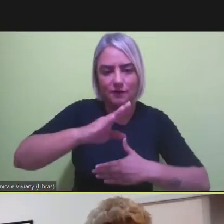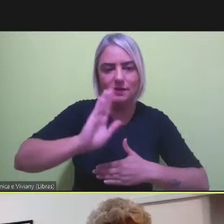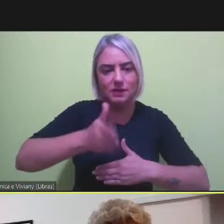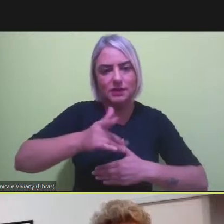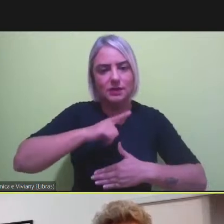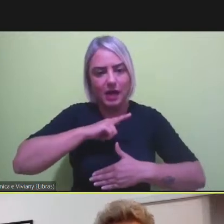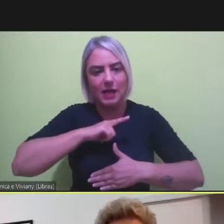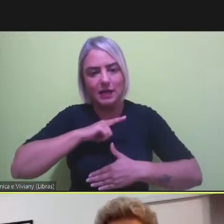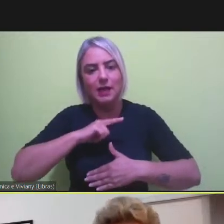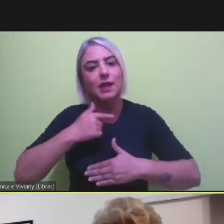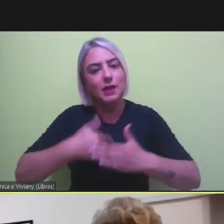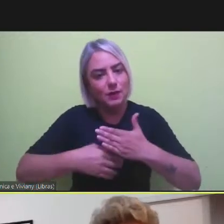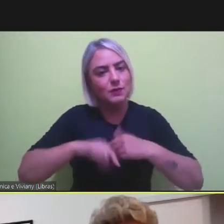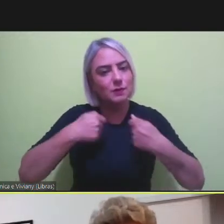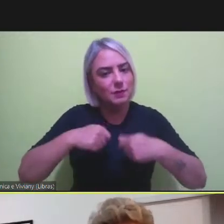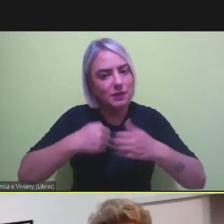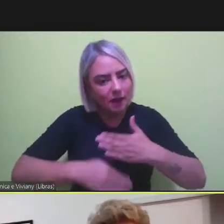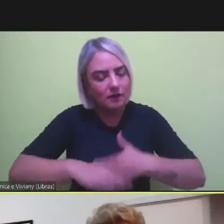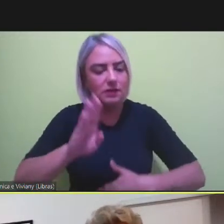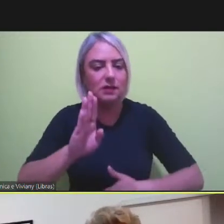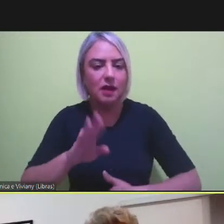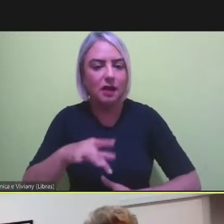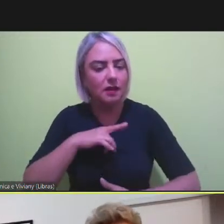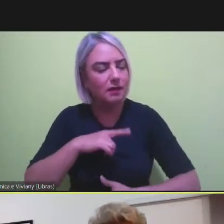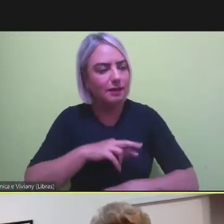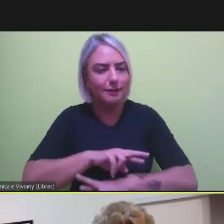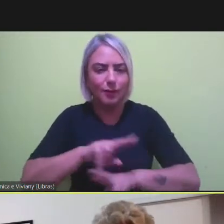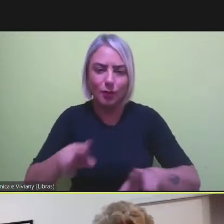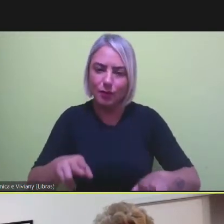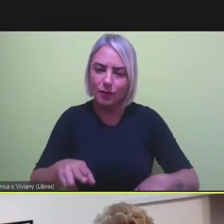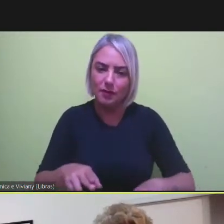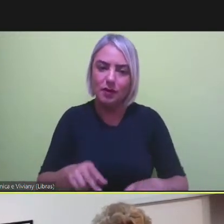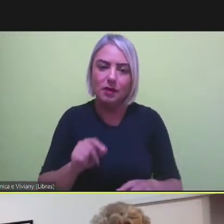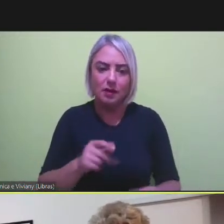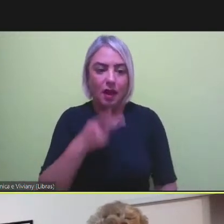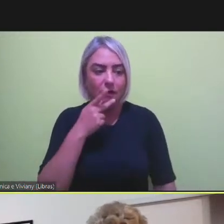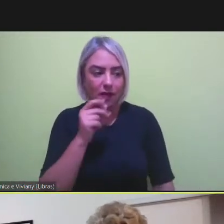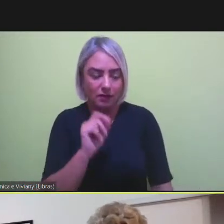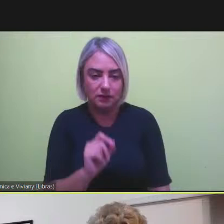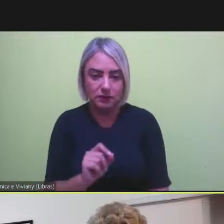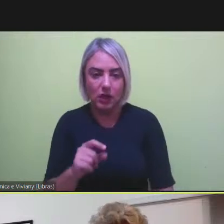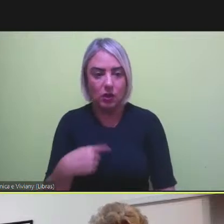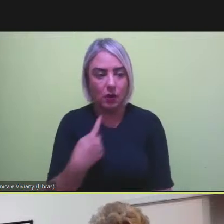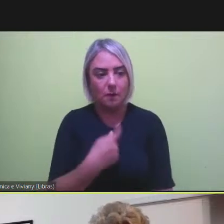they have already reached and which can need to follow up because there's much to be done.